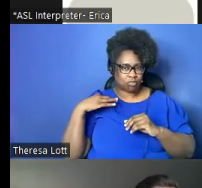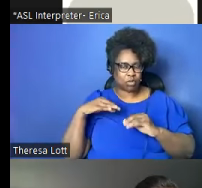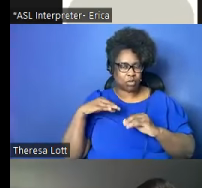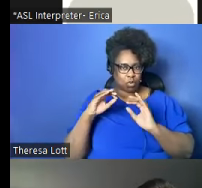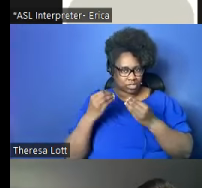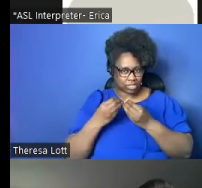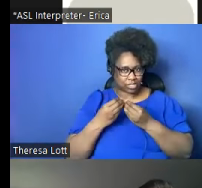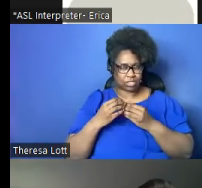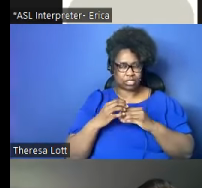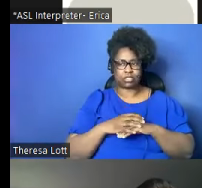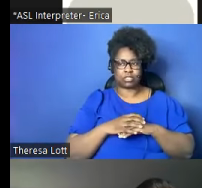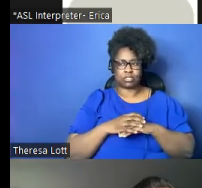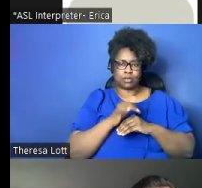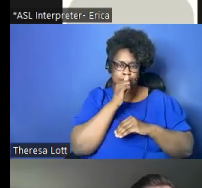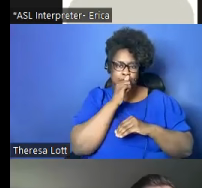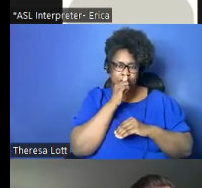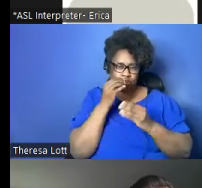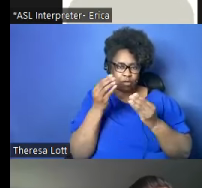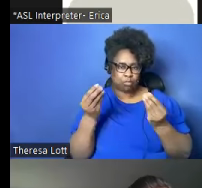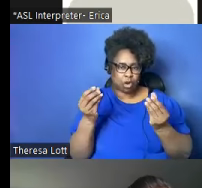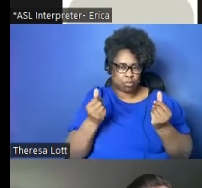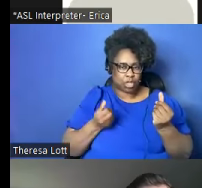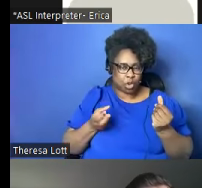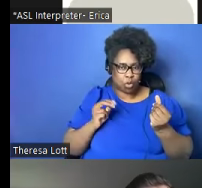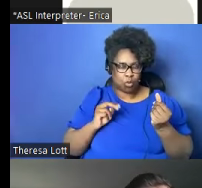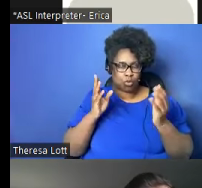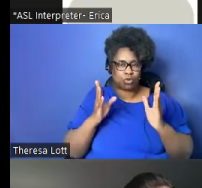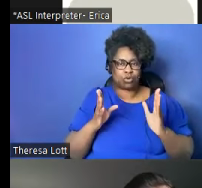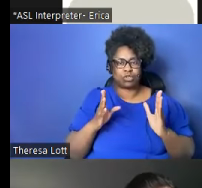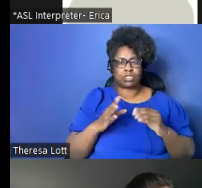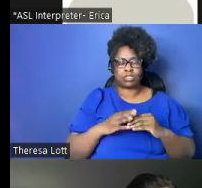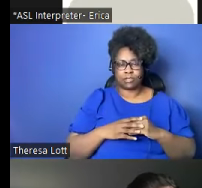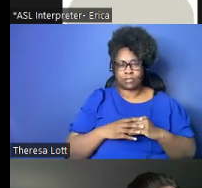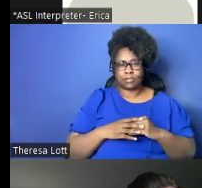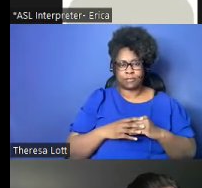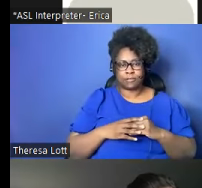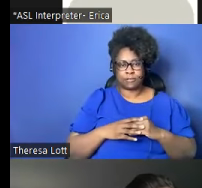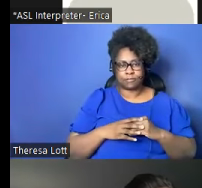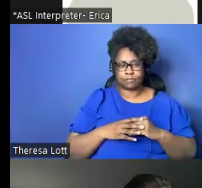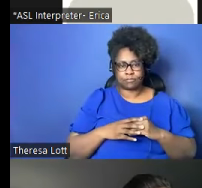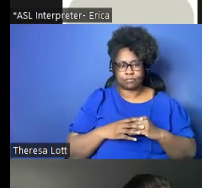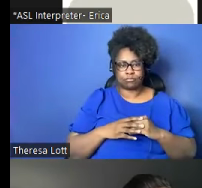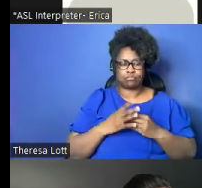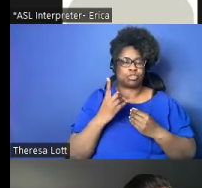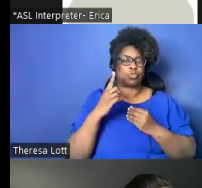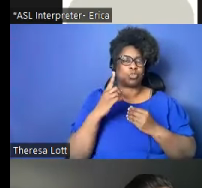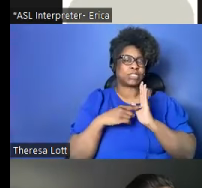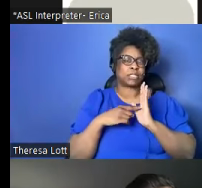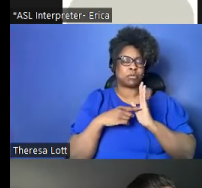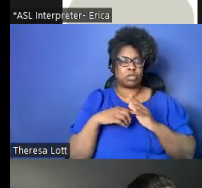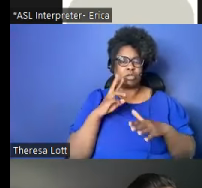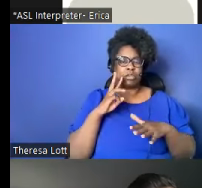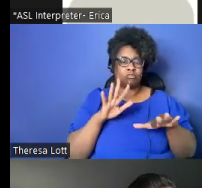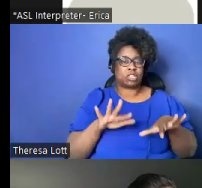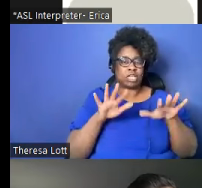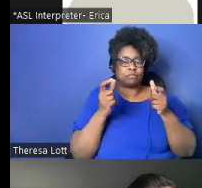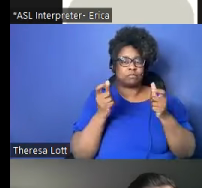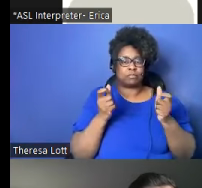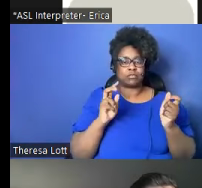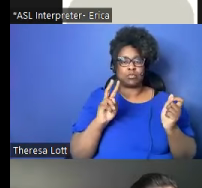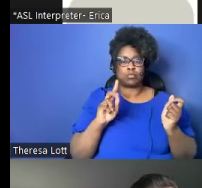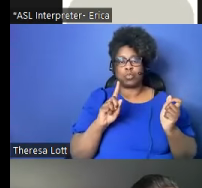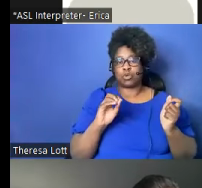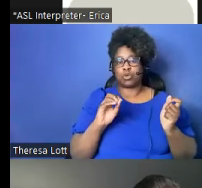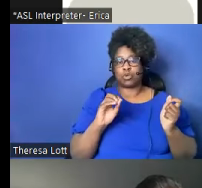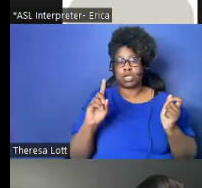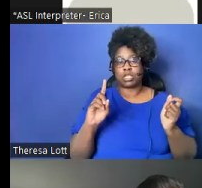with private property owners. So for one example, the Flood Management 101 campaign could include